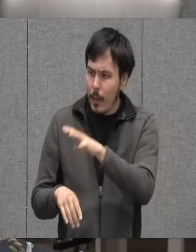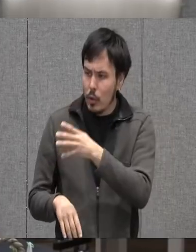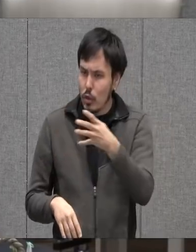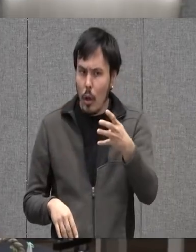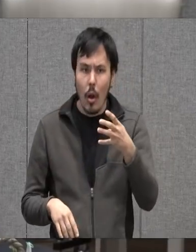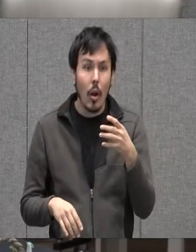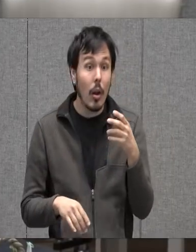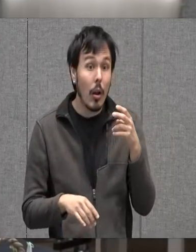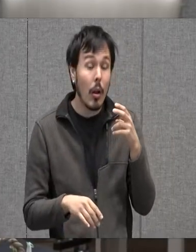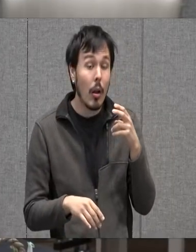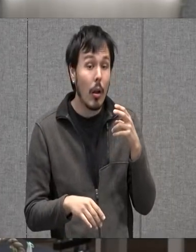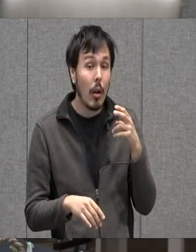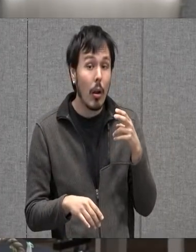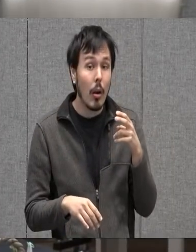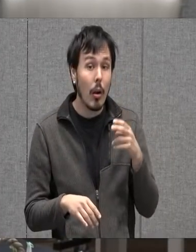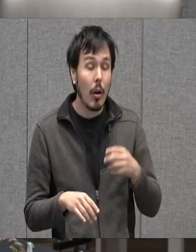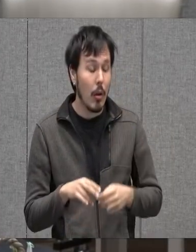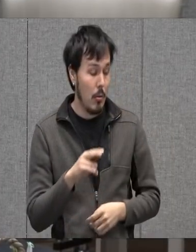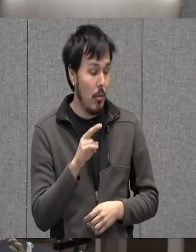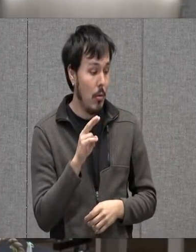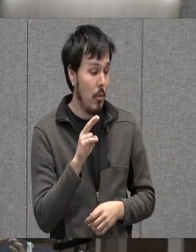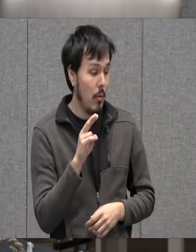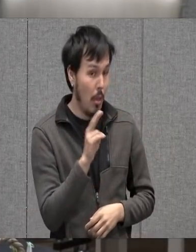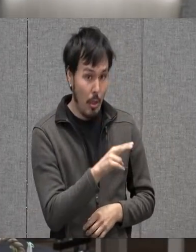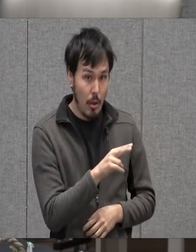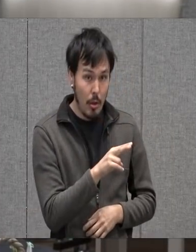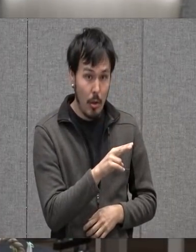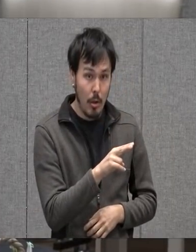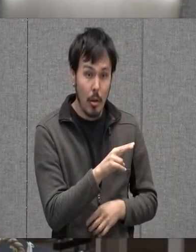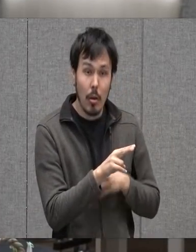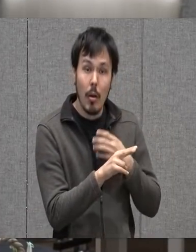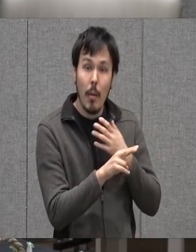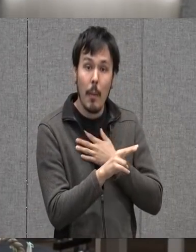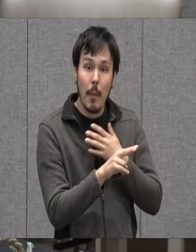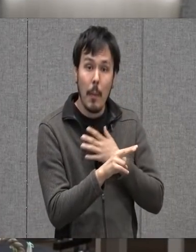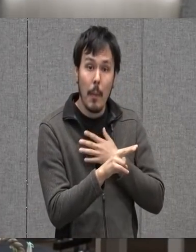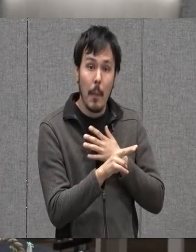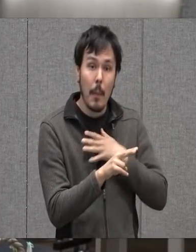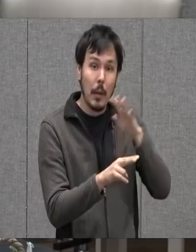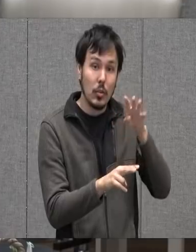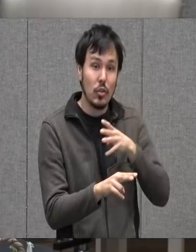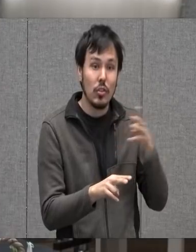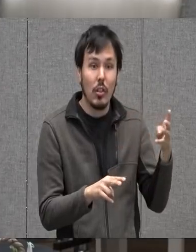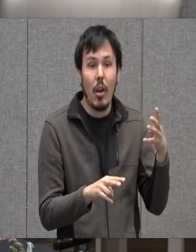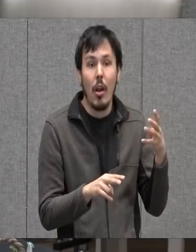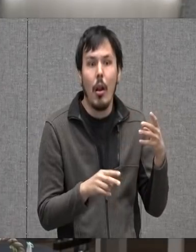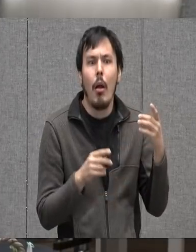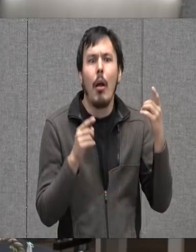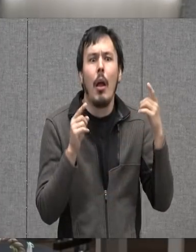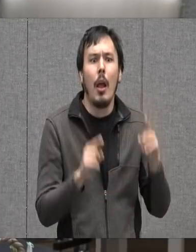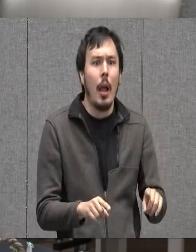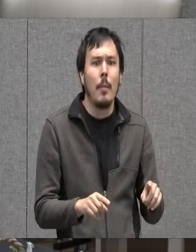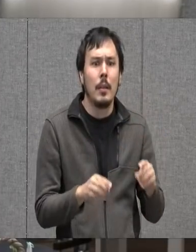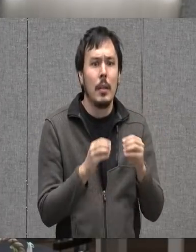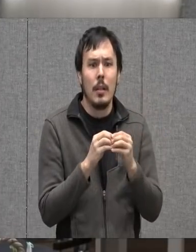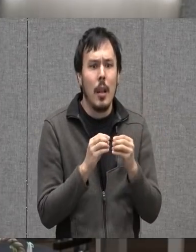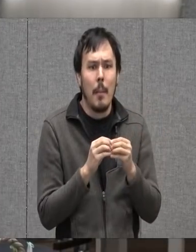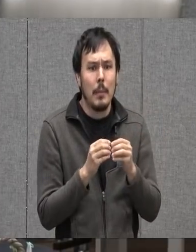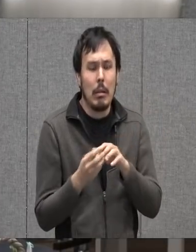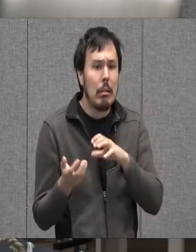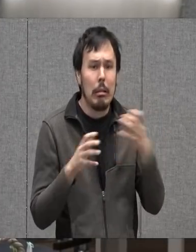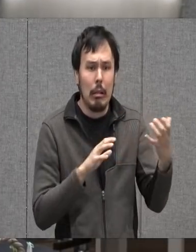this. I have some pieces of the hundreds chart, and when I printed them out, the printer went crazy, and there are numbers missing